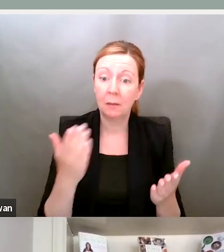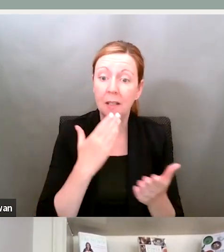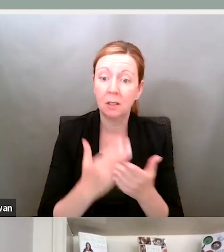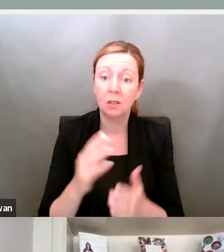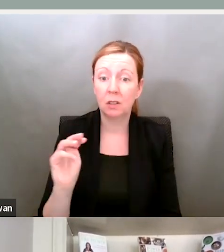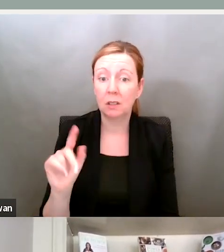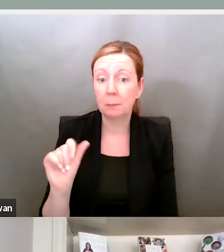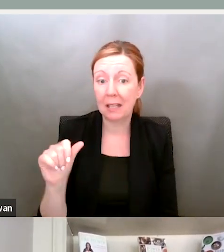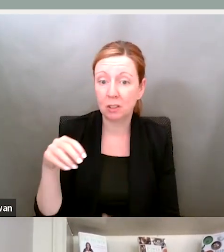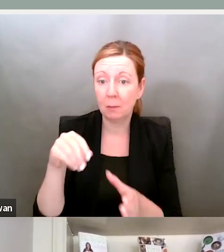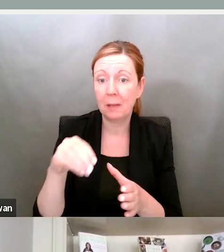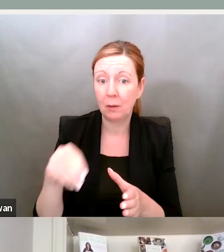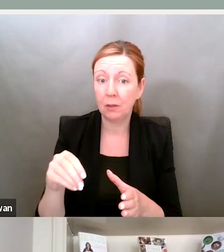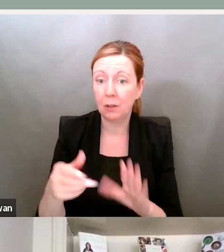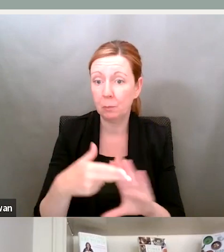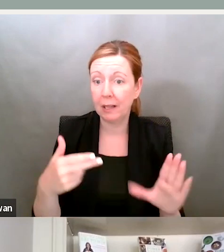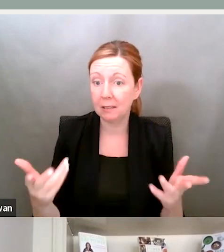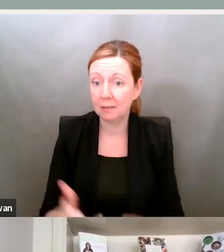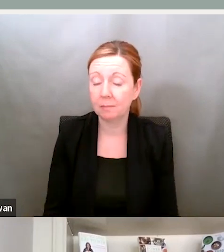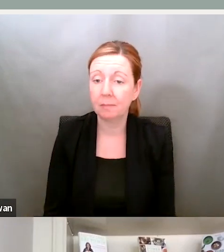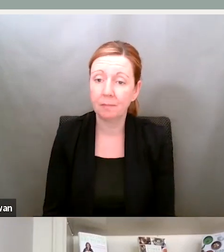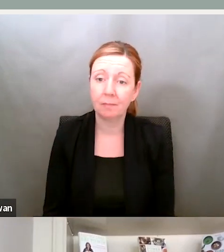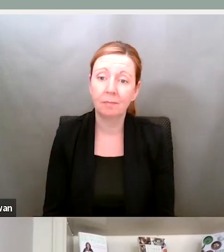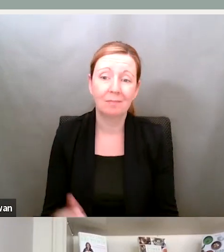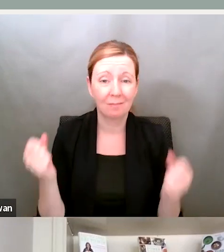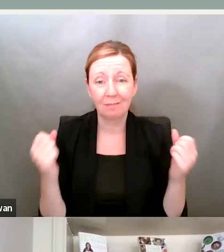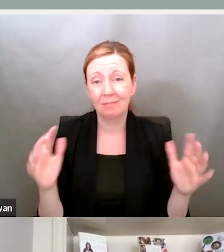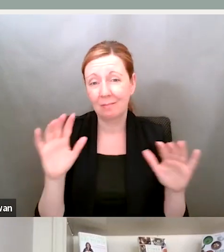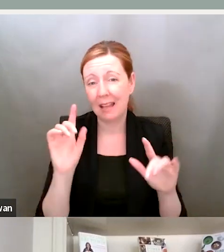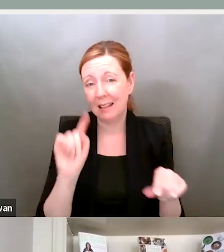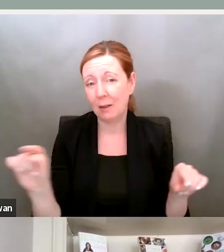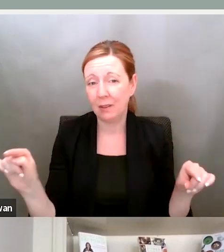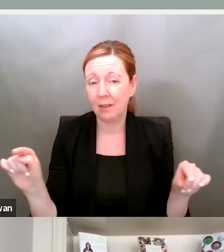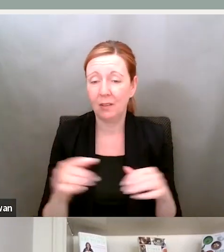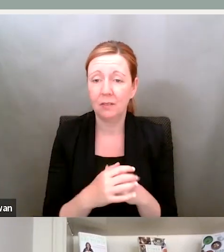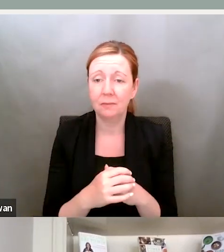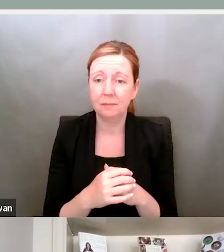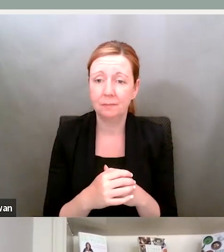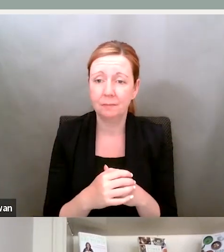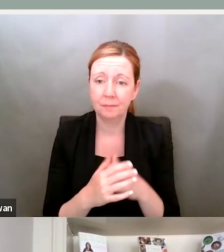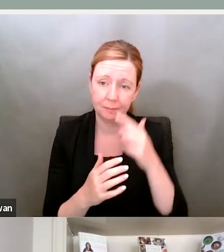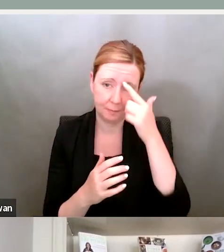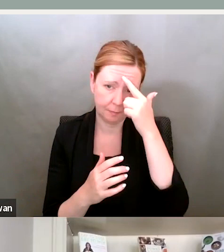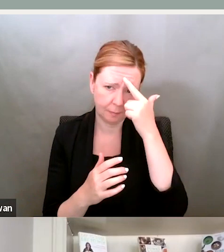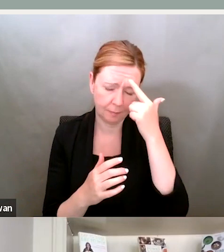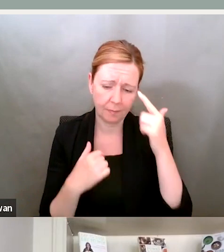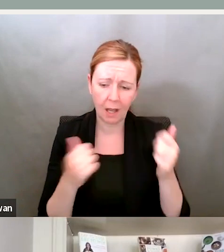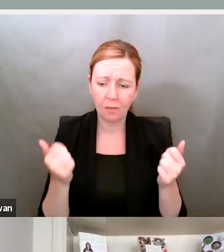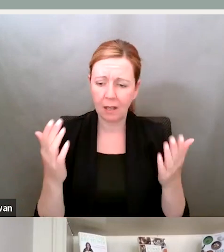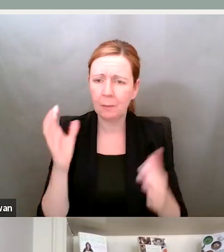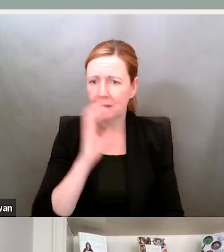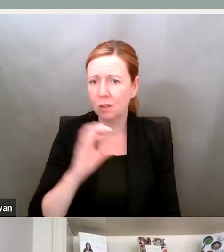powder brand? There are a lot out there. What I would recommend is to look for